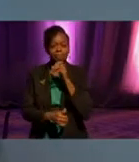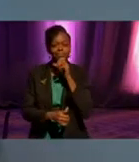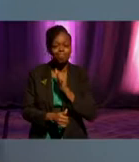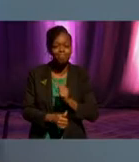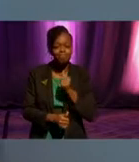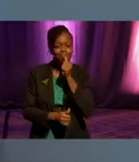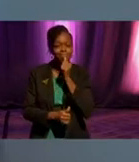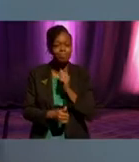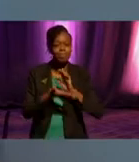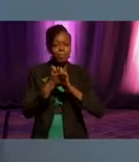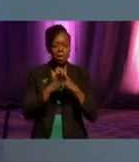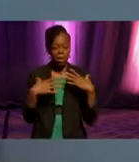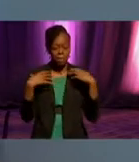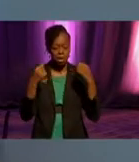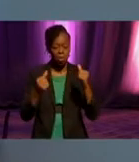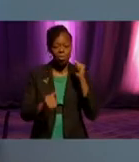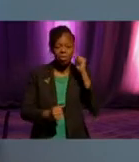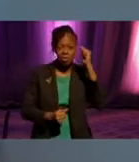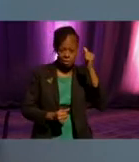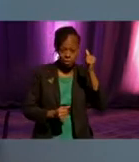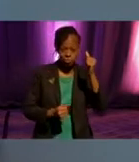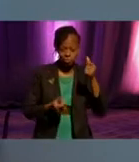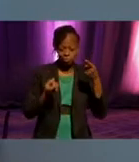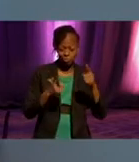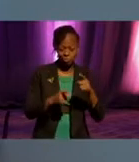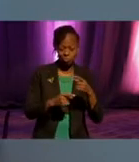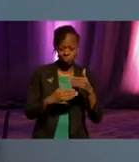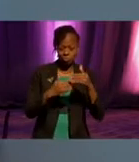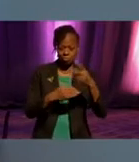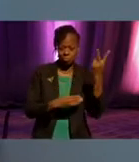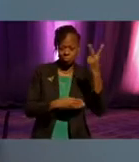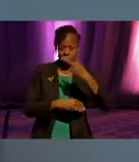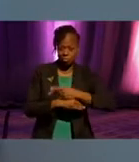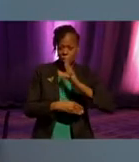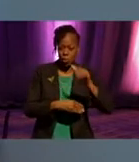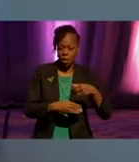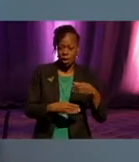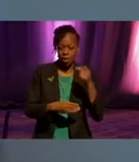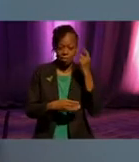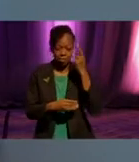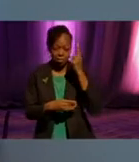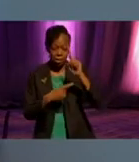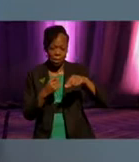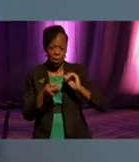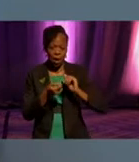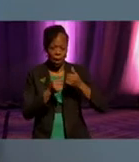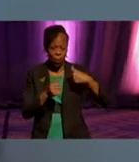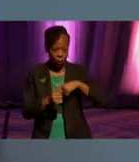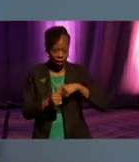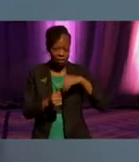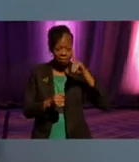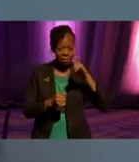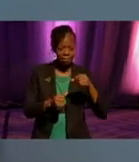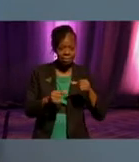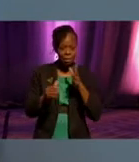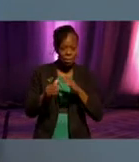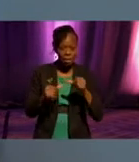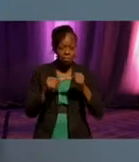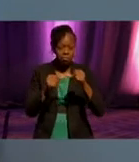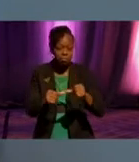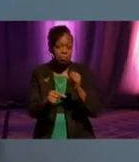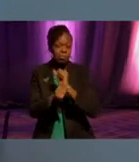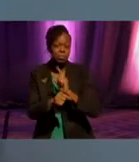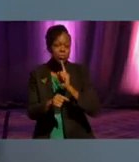adulthood. Over the next 2 days, you'll gain insight on how we in the district continue to ensure the health of women, babies, and families